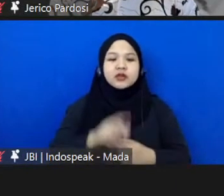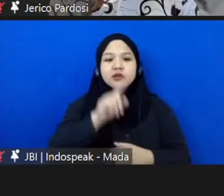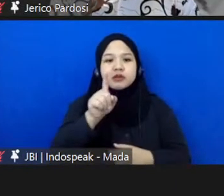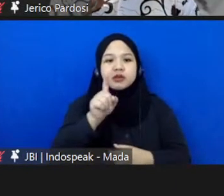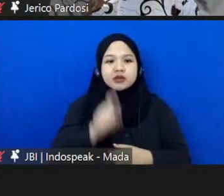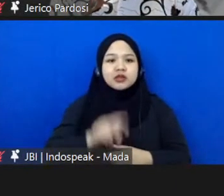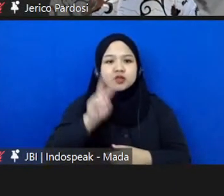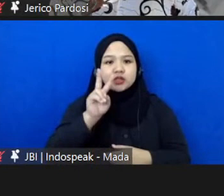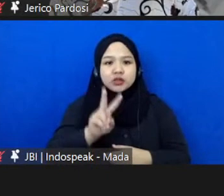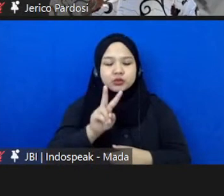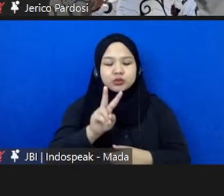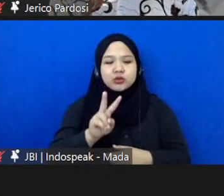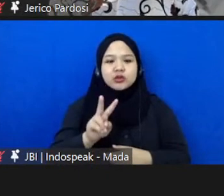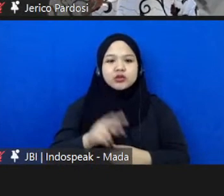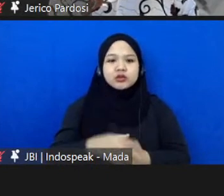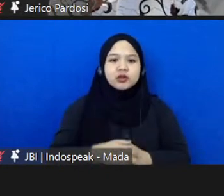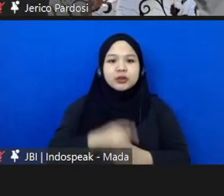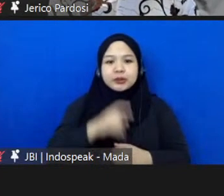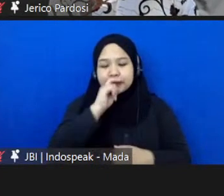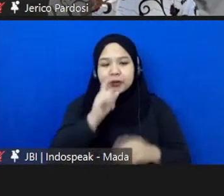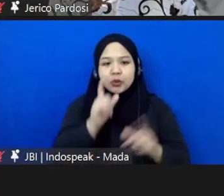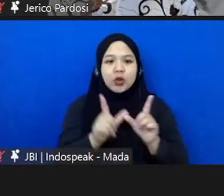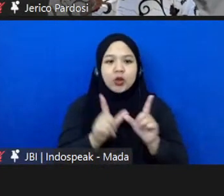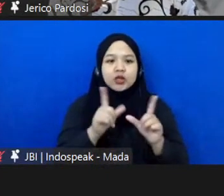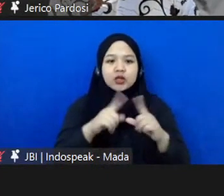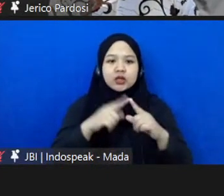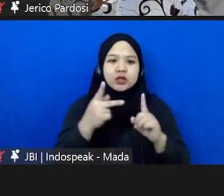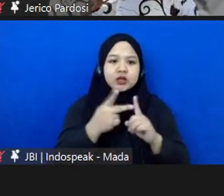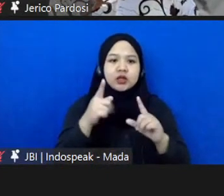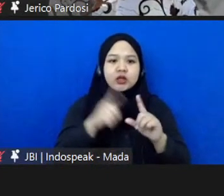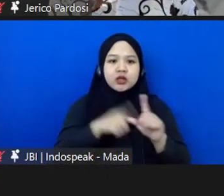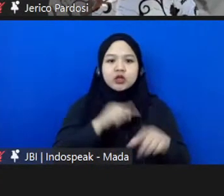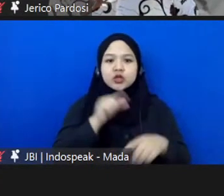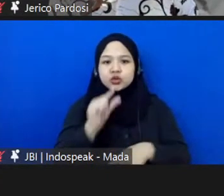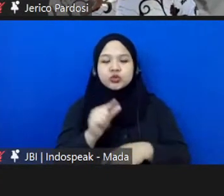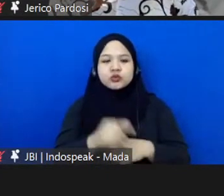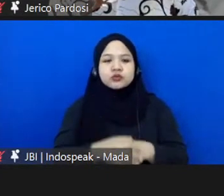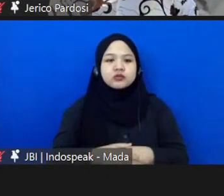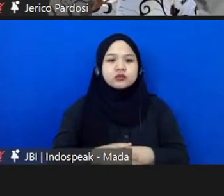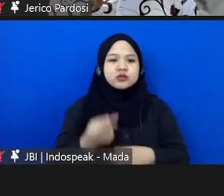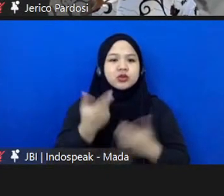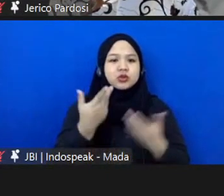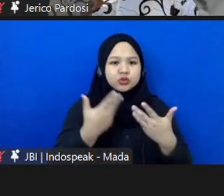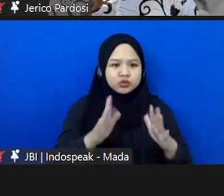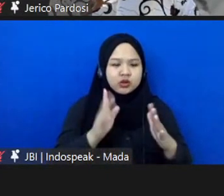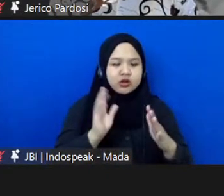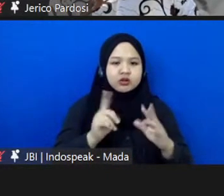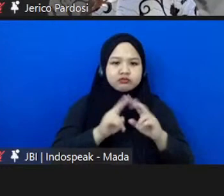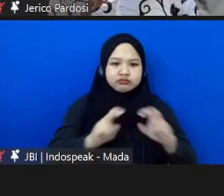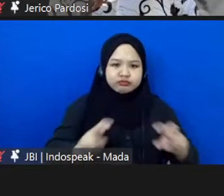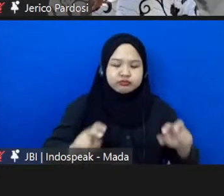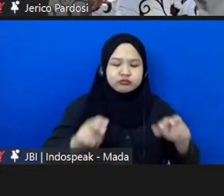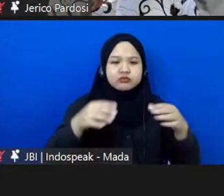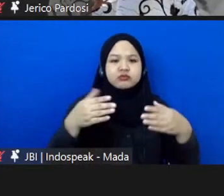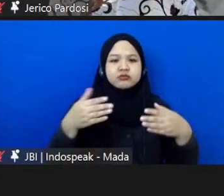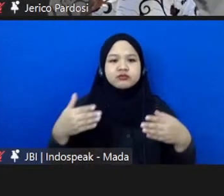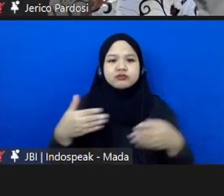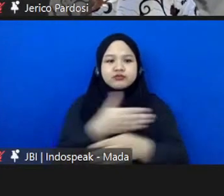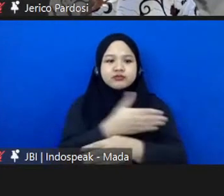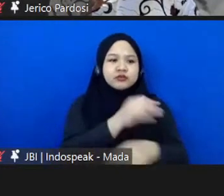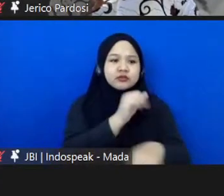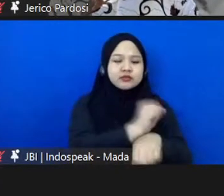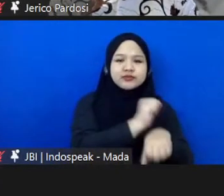Diana. From Pak Wahyu, we have just finished a policy paper on the intersection of labor migration